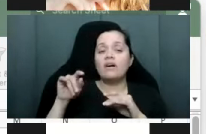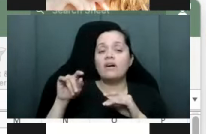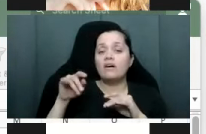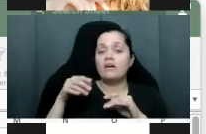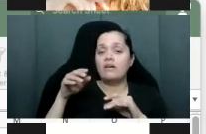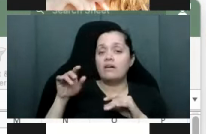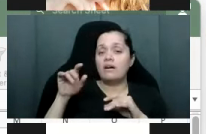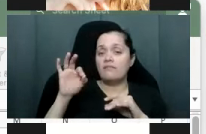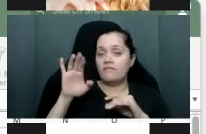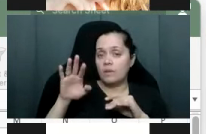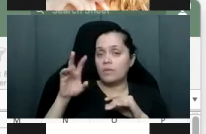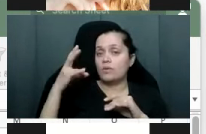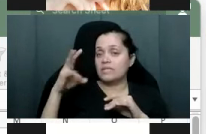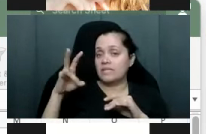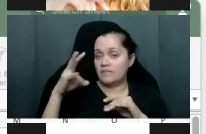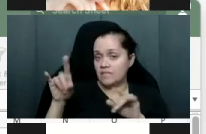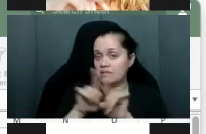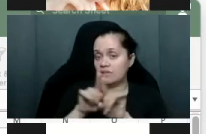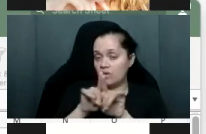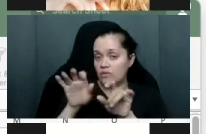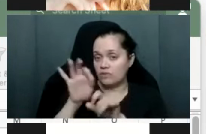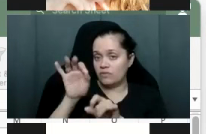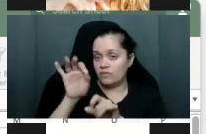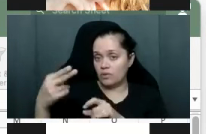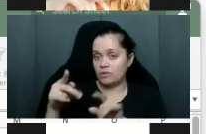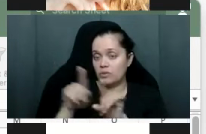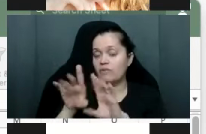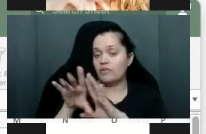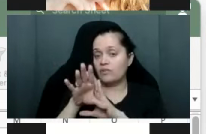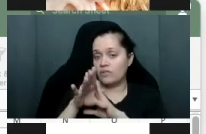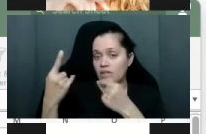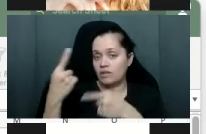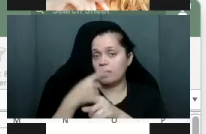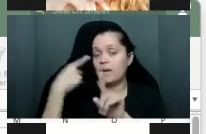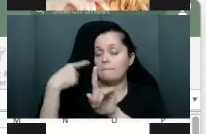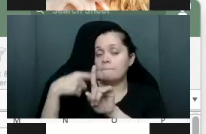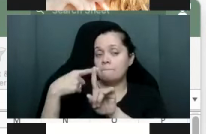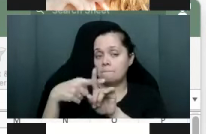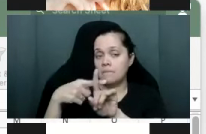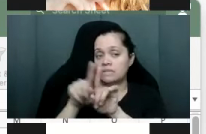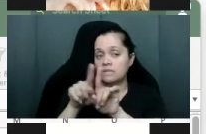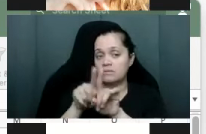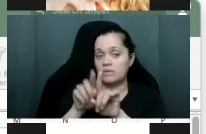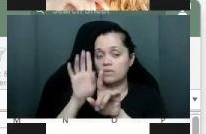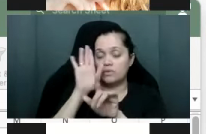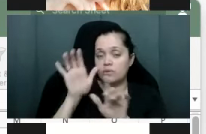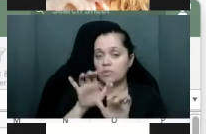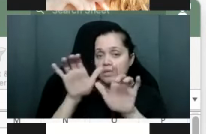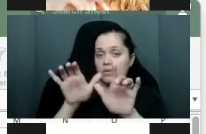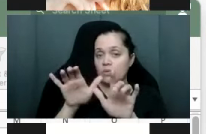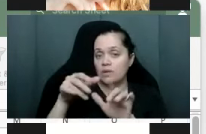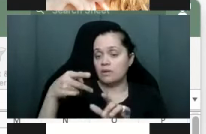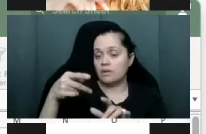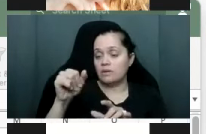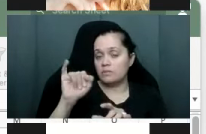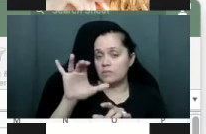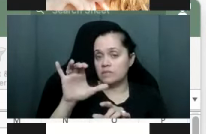on February 17th, where you're going to have another video day. Plus, you will be doing the Pacific Realm